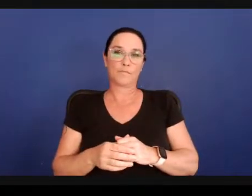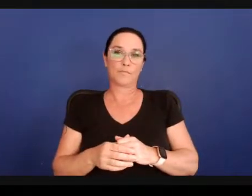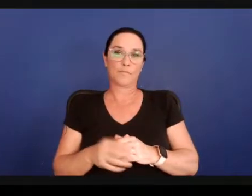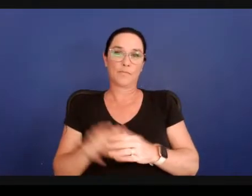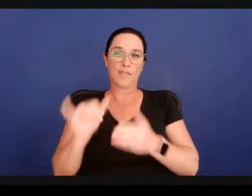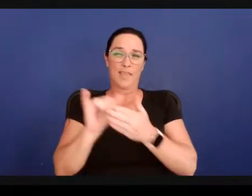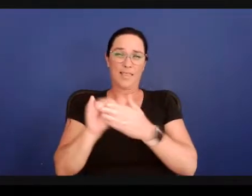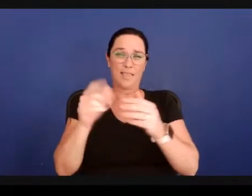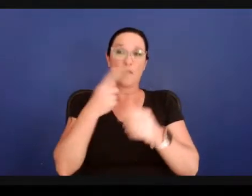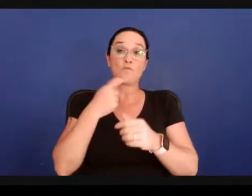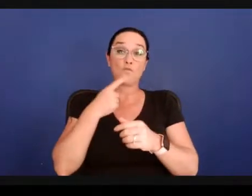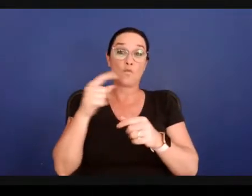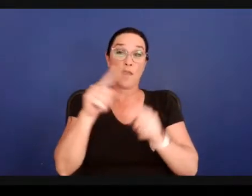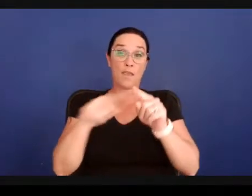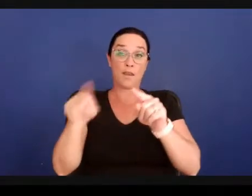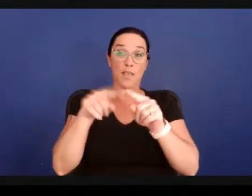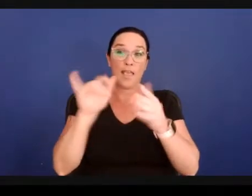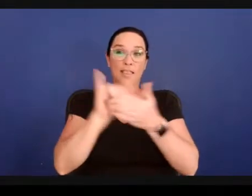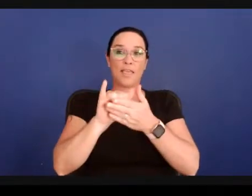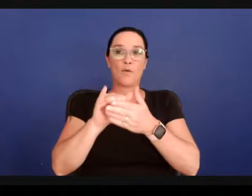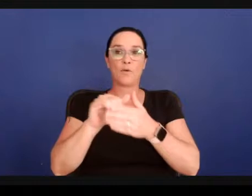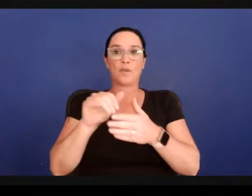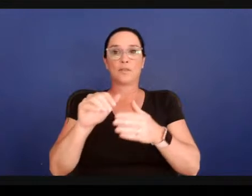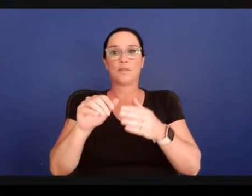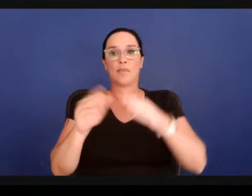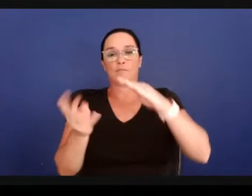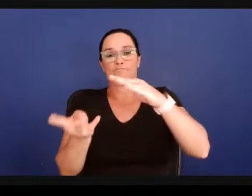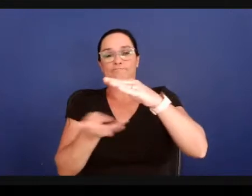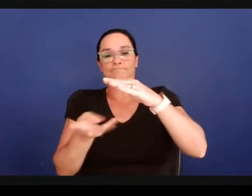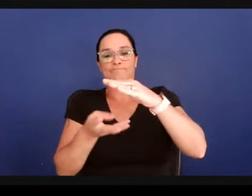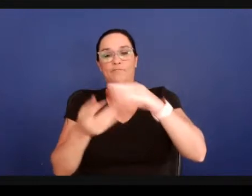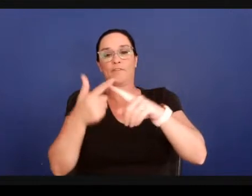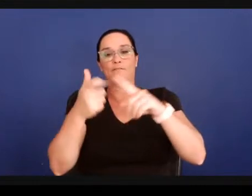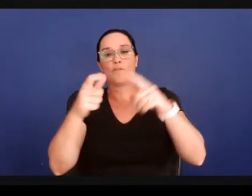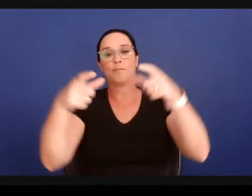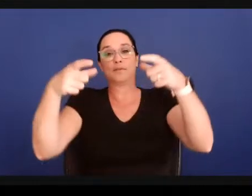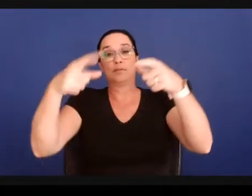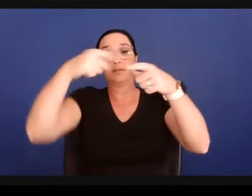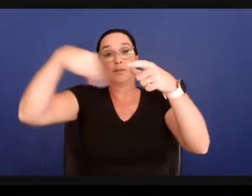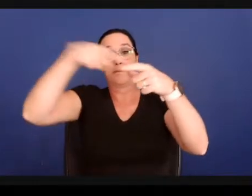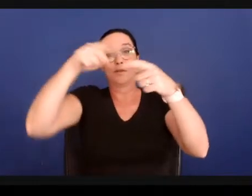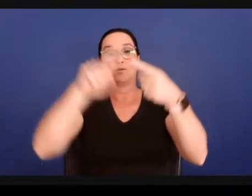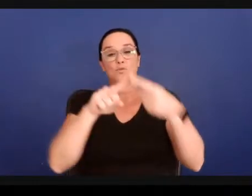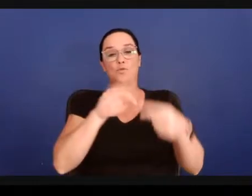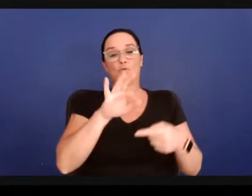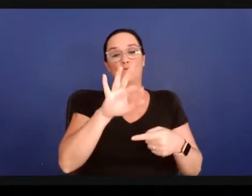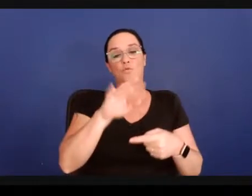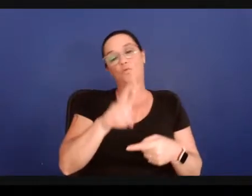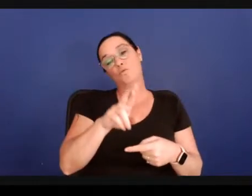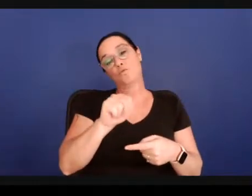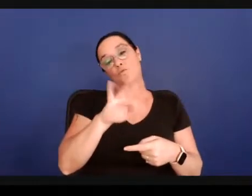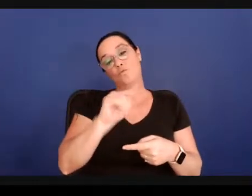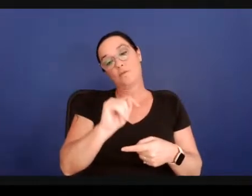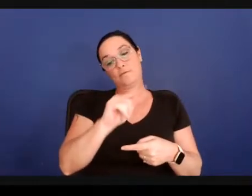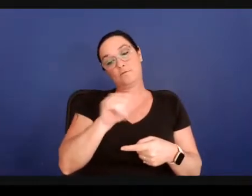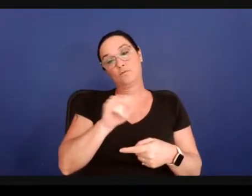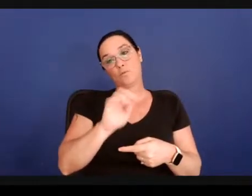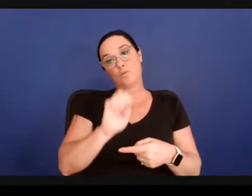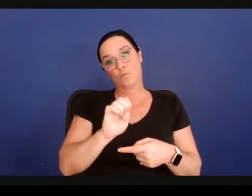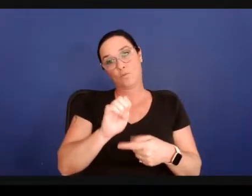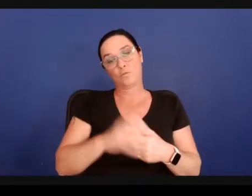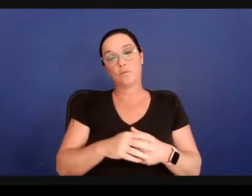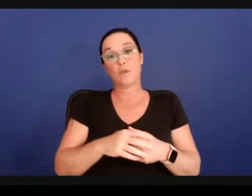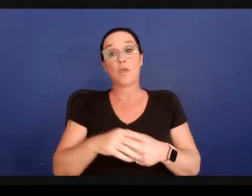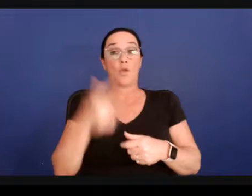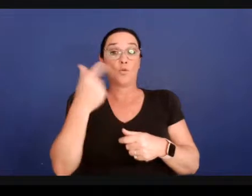the transfer of magma from the summit area to the rift zone. And correspondingly, this green component is the one of